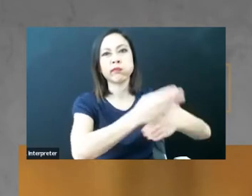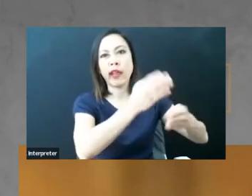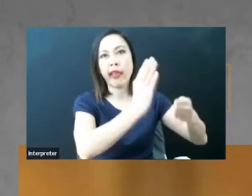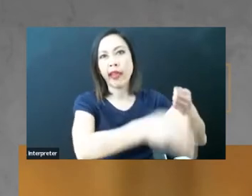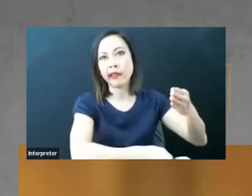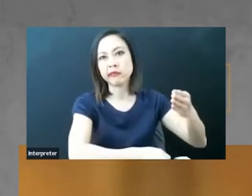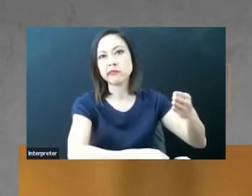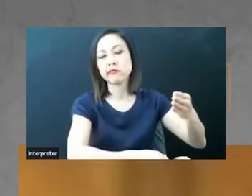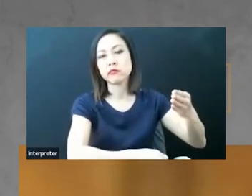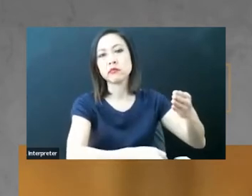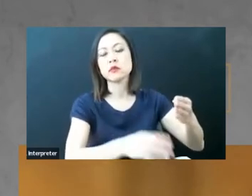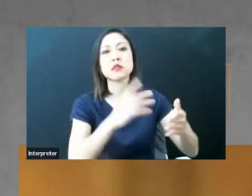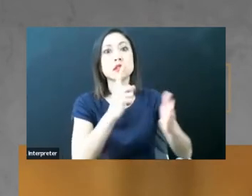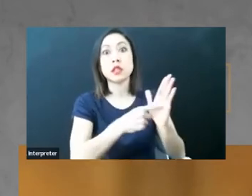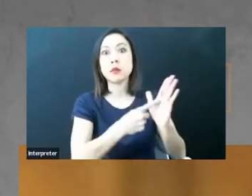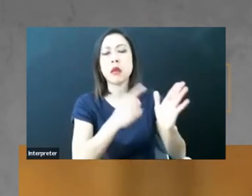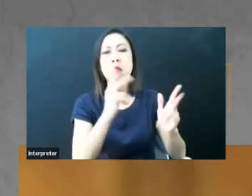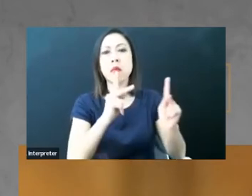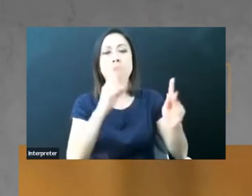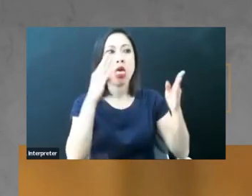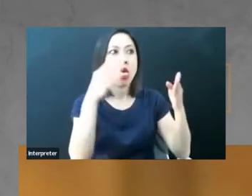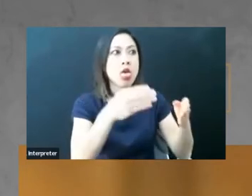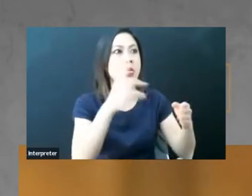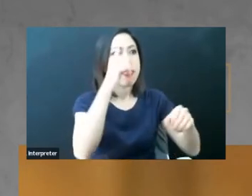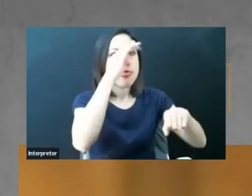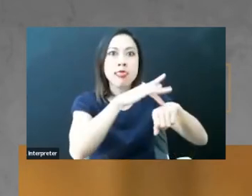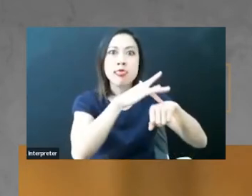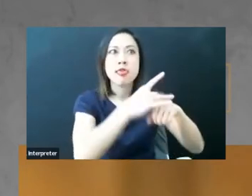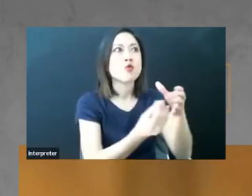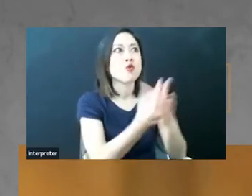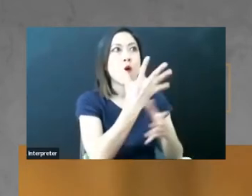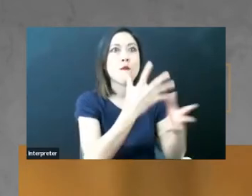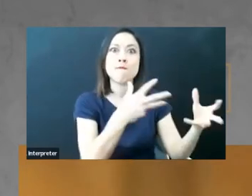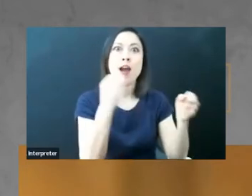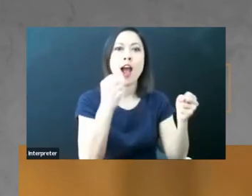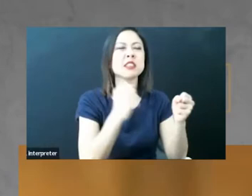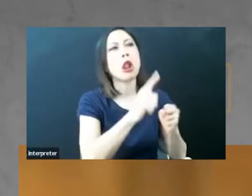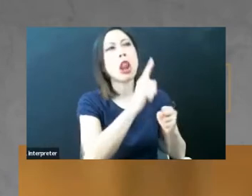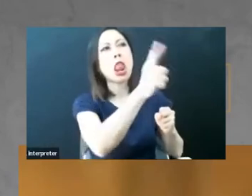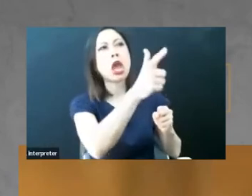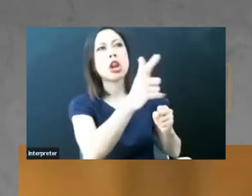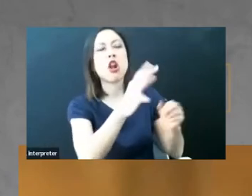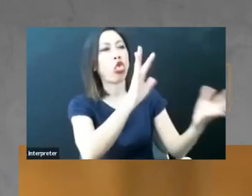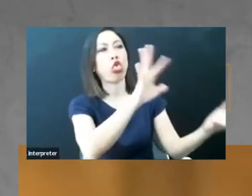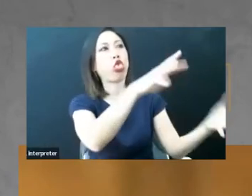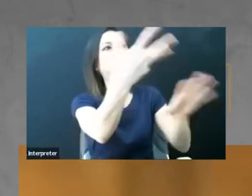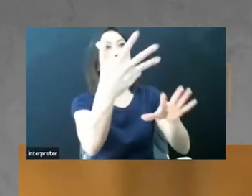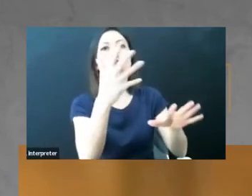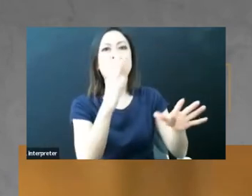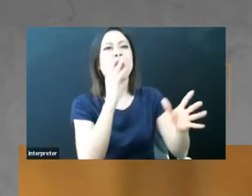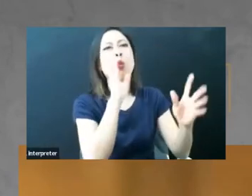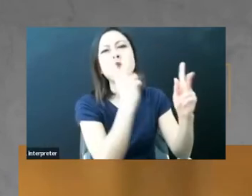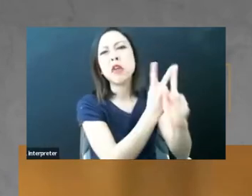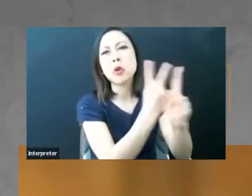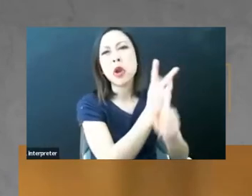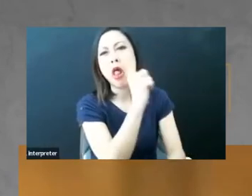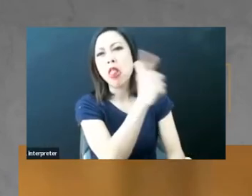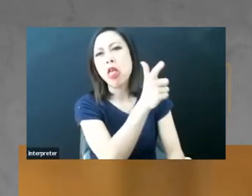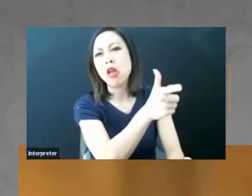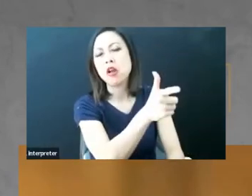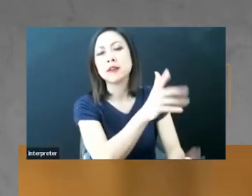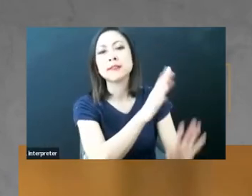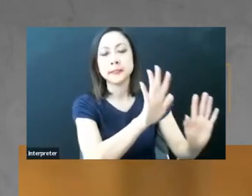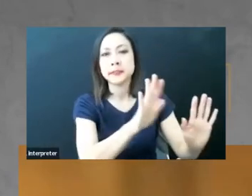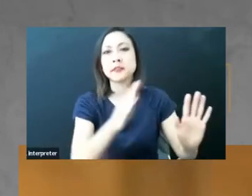grow fast and then figure it out later. I think the problem with that is, one, you inculcate a culture which is more